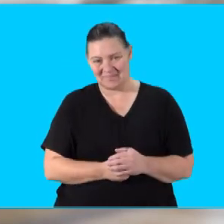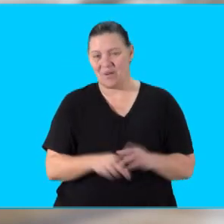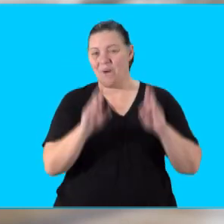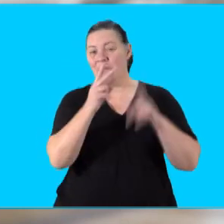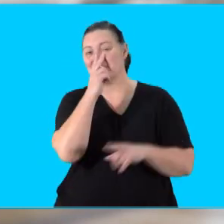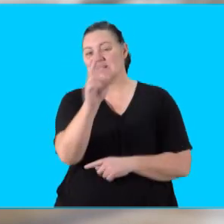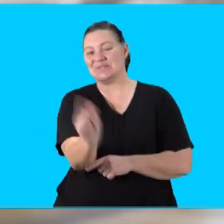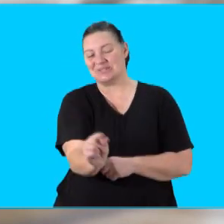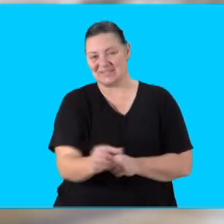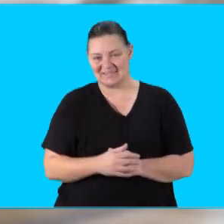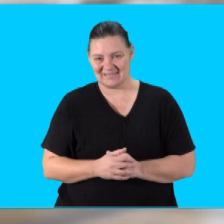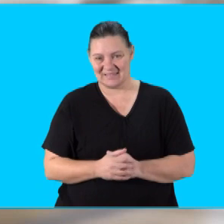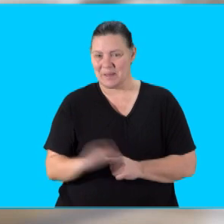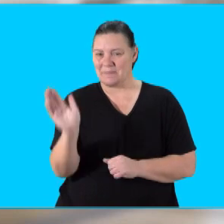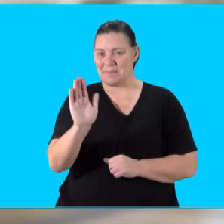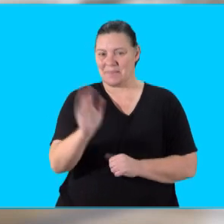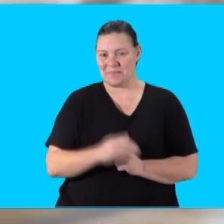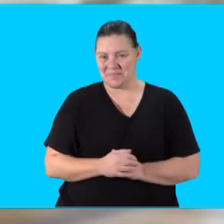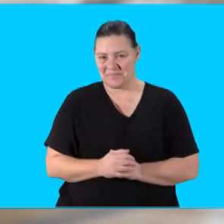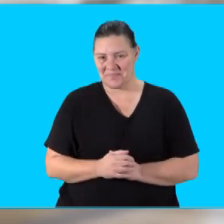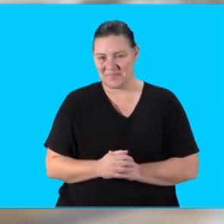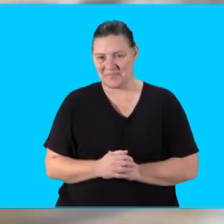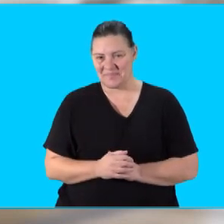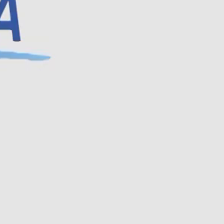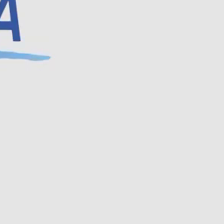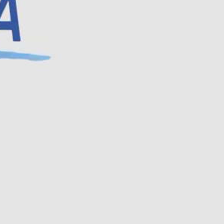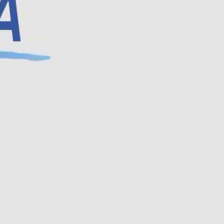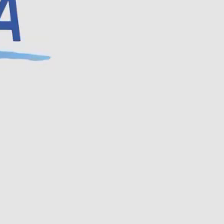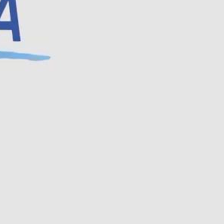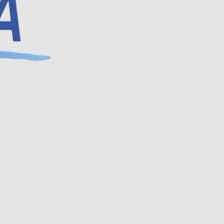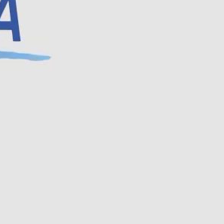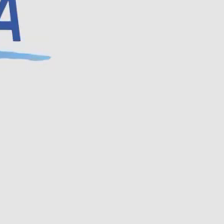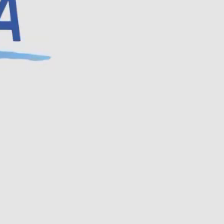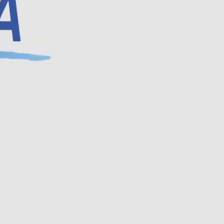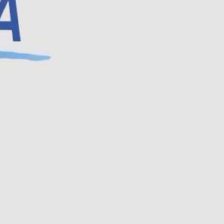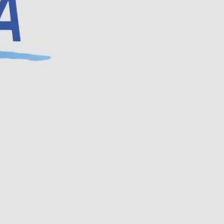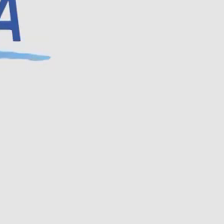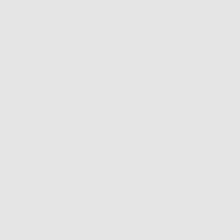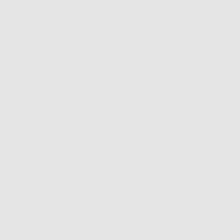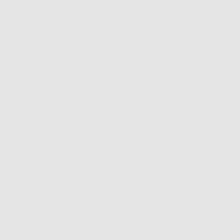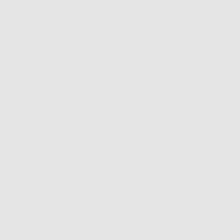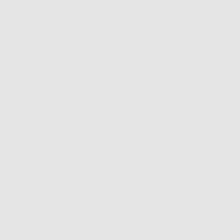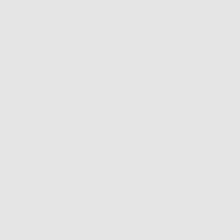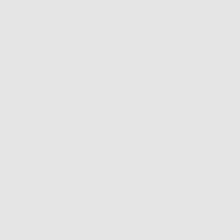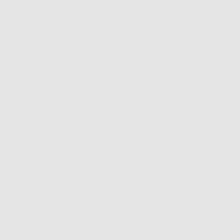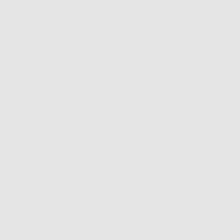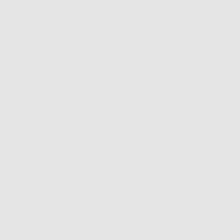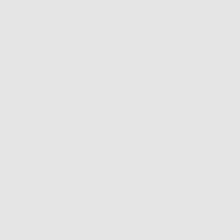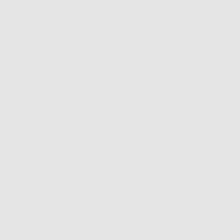So, hope to see you soon. Bye-bye.